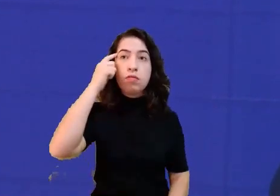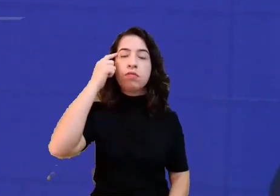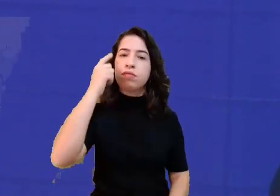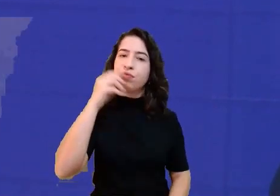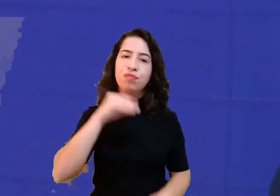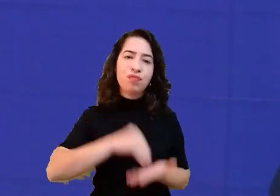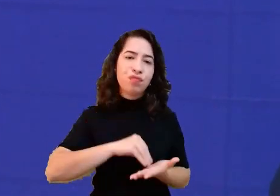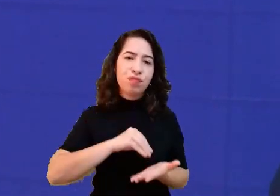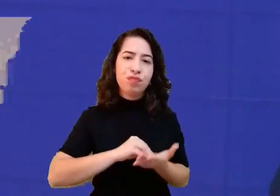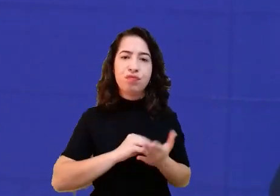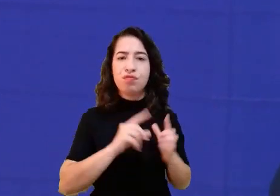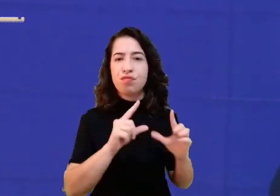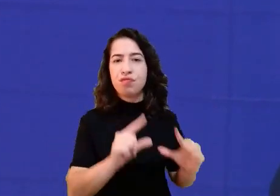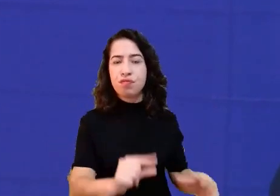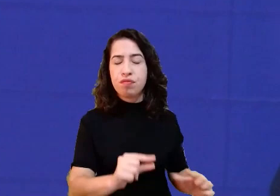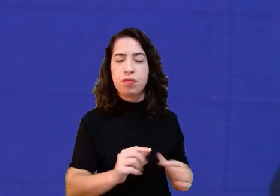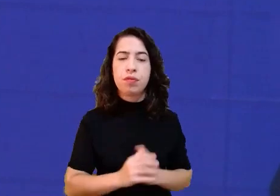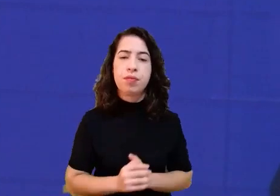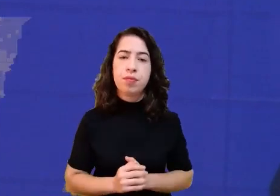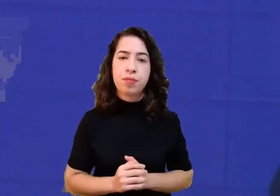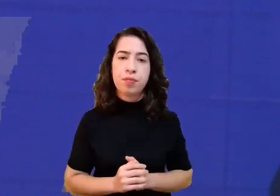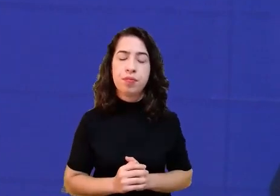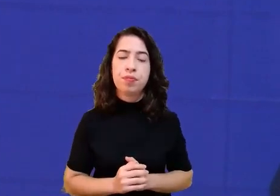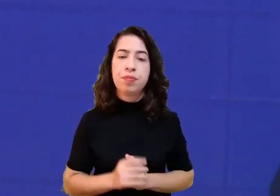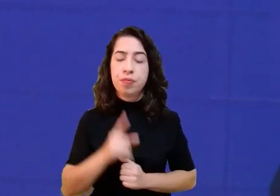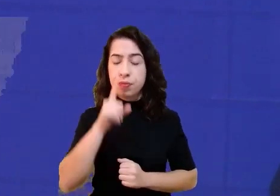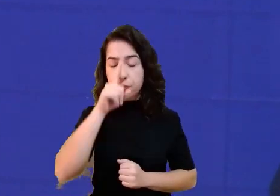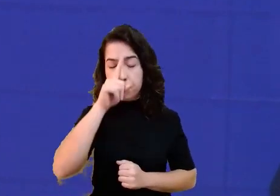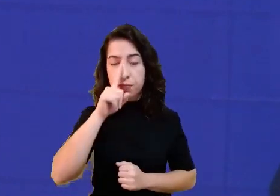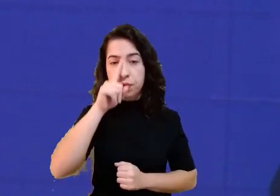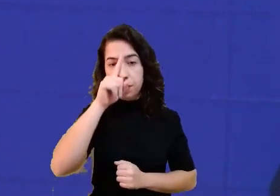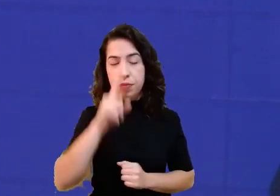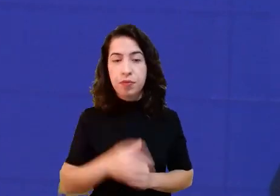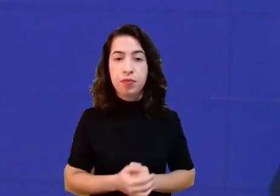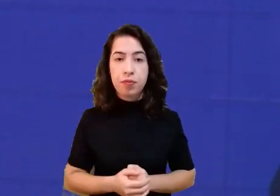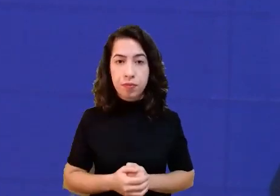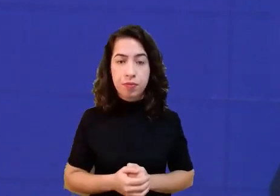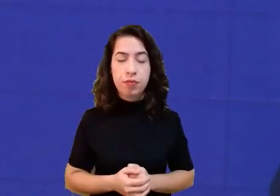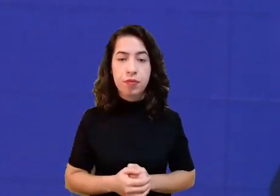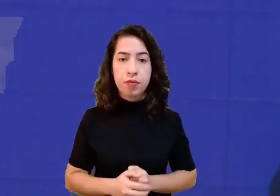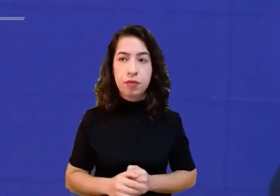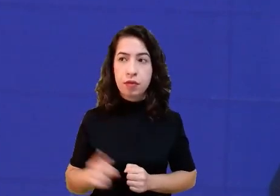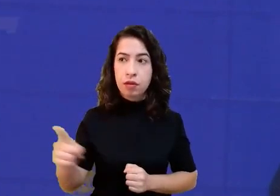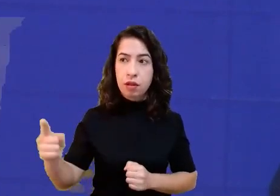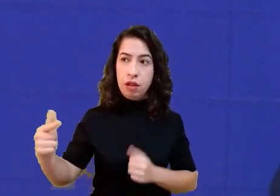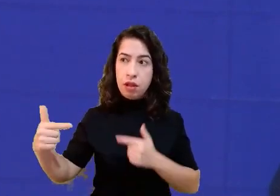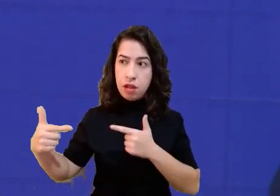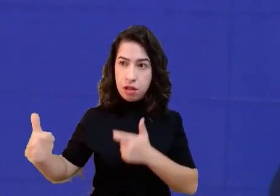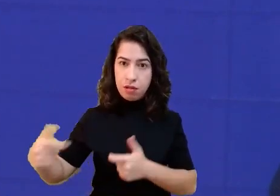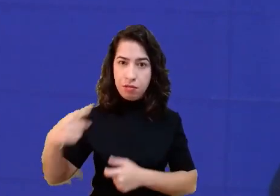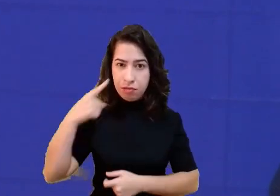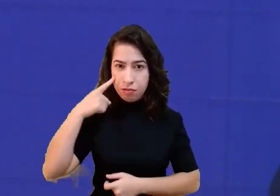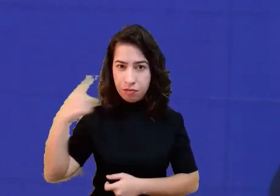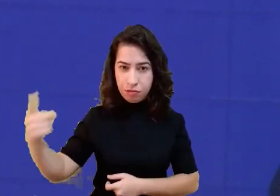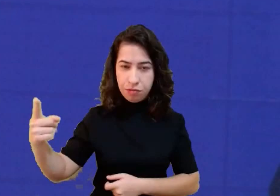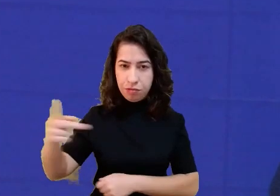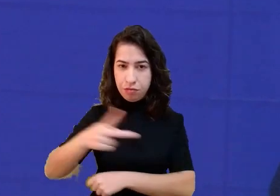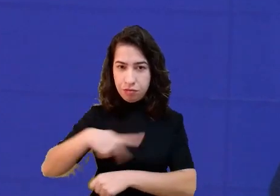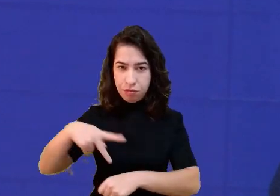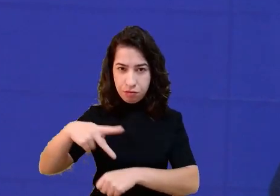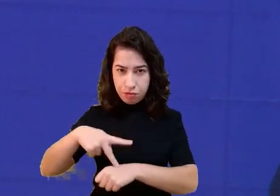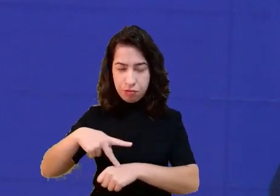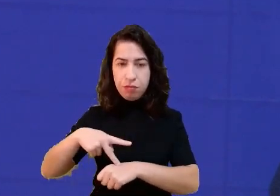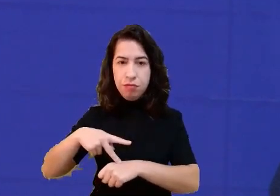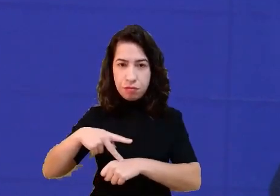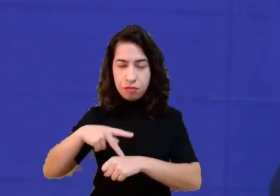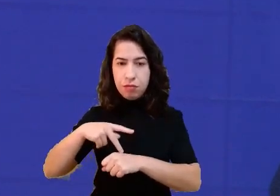not awake for that, and that's very dangerous. It's impressive how we react to an awful war, as what happens in Ukraine. Very